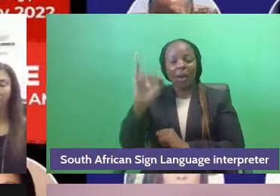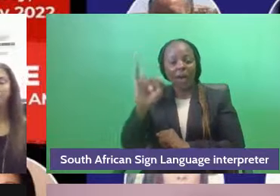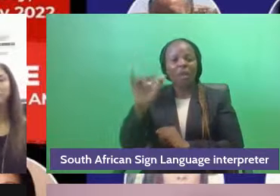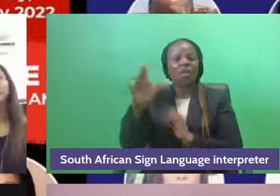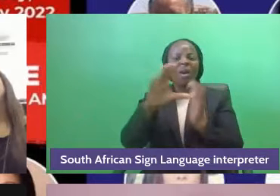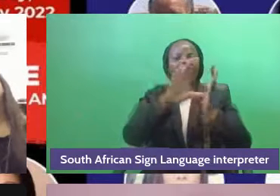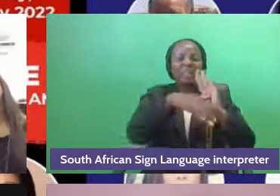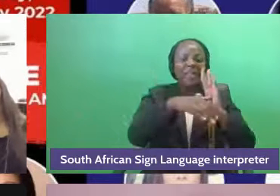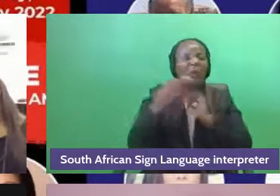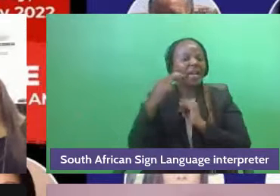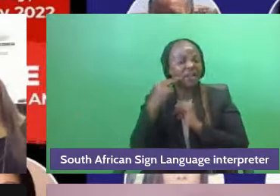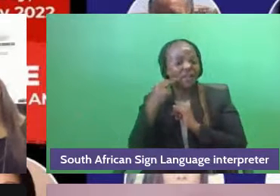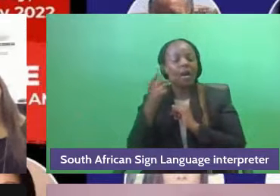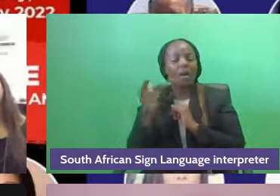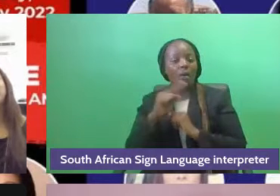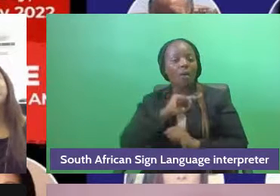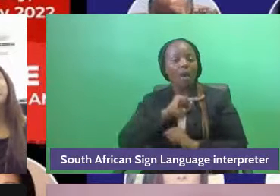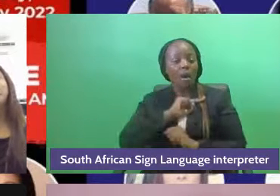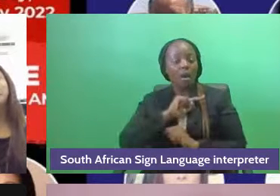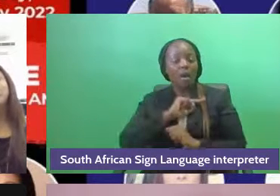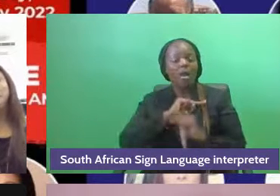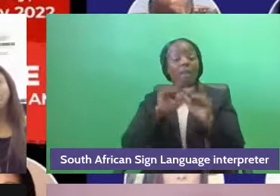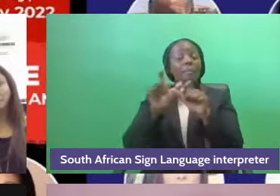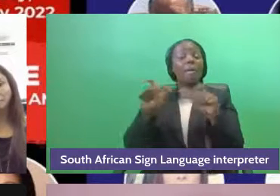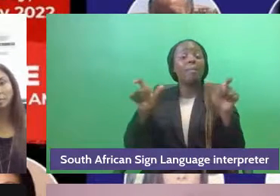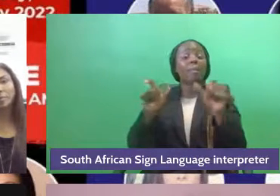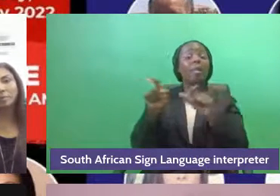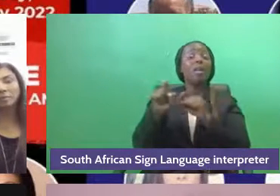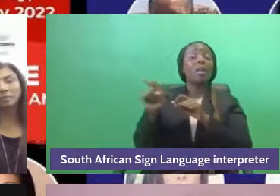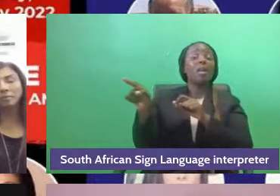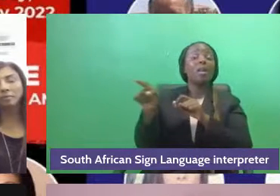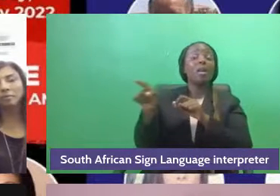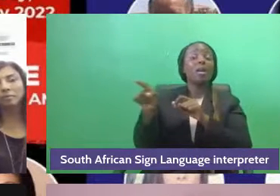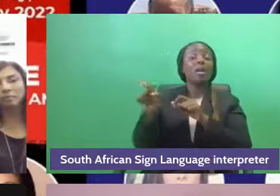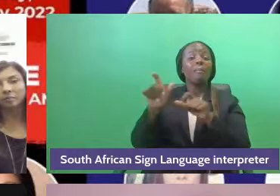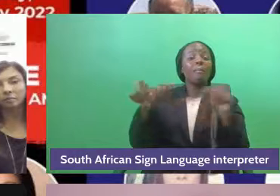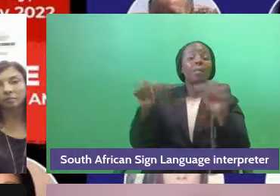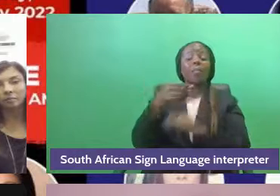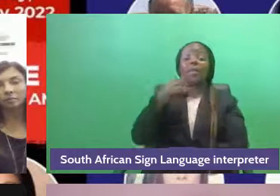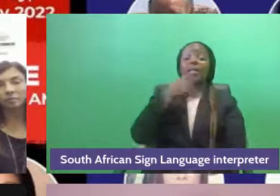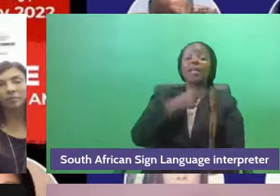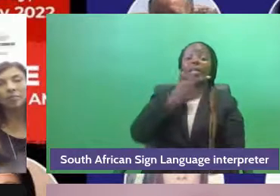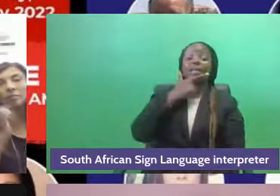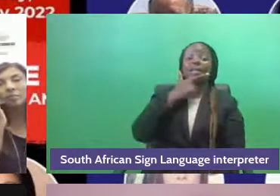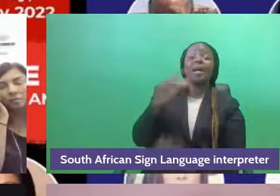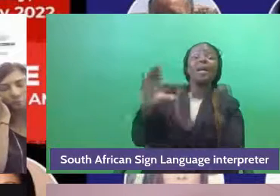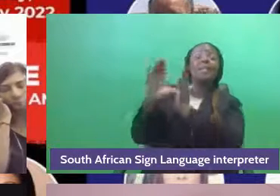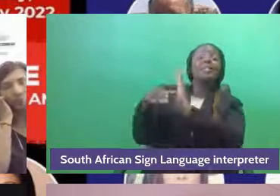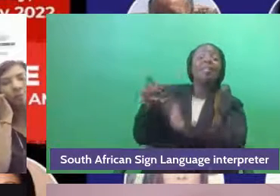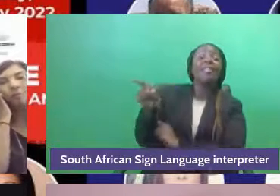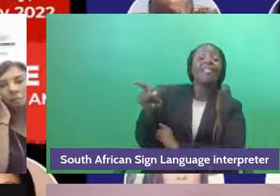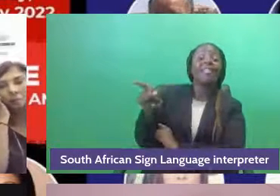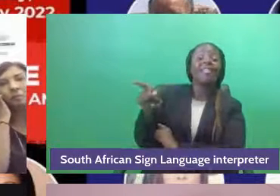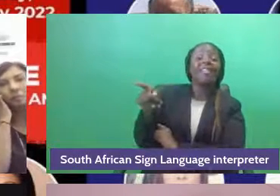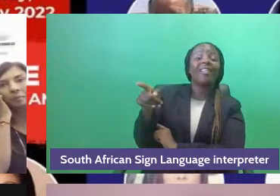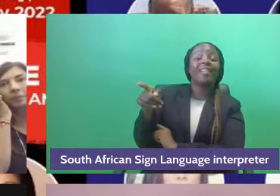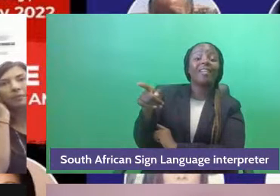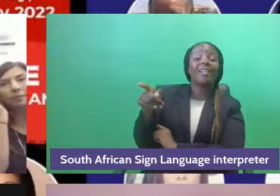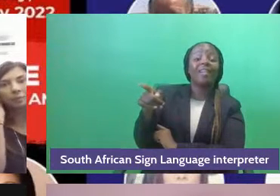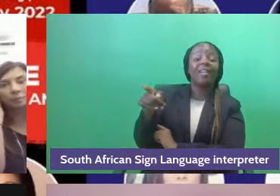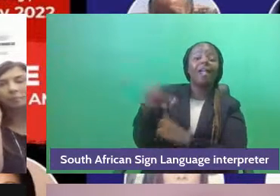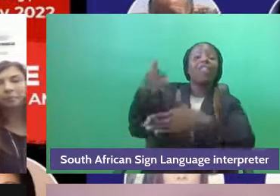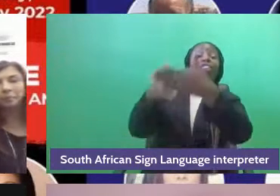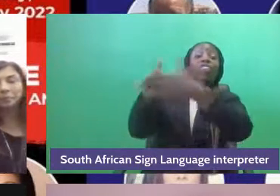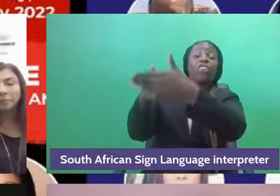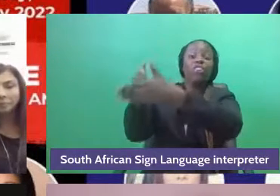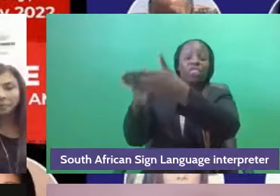disability, because we do have members within the queer community that are disabled, that are going through stuff, and they are unable,